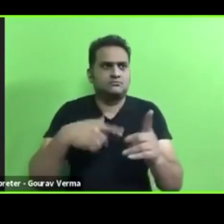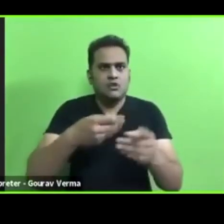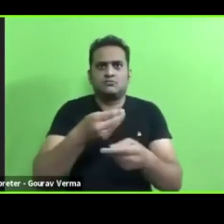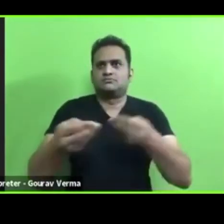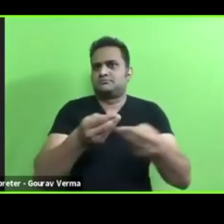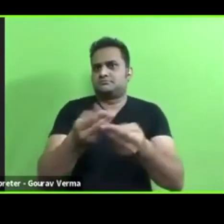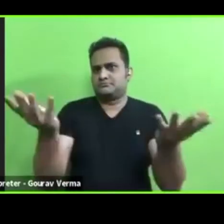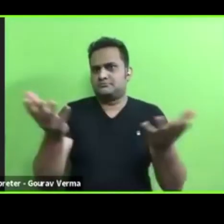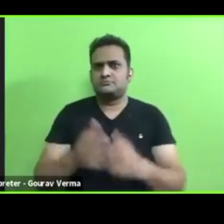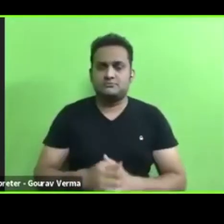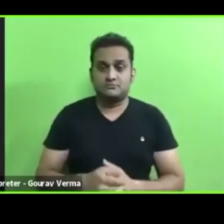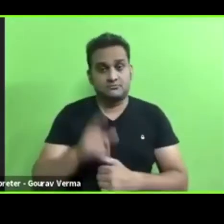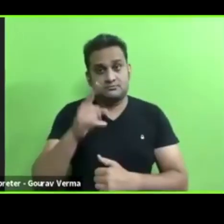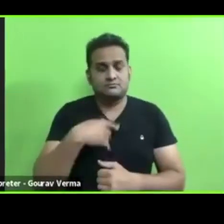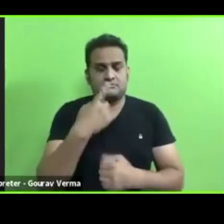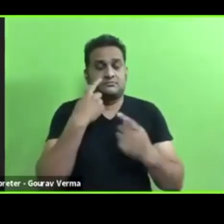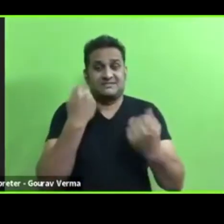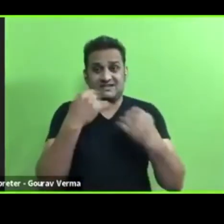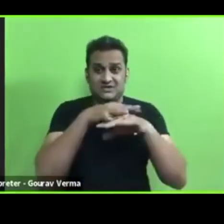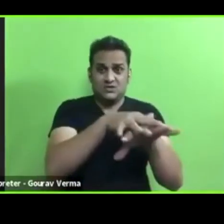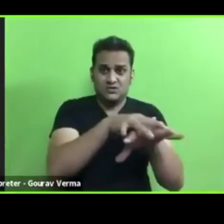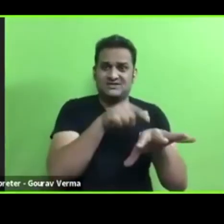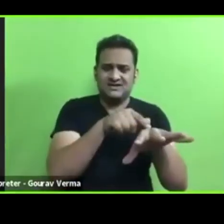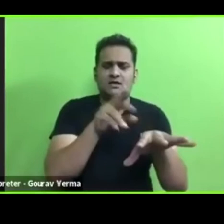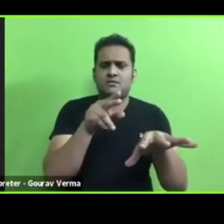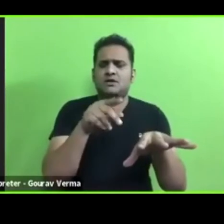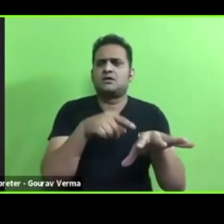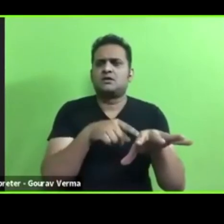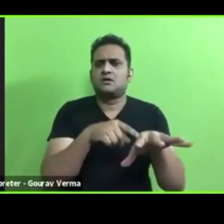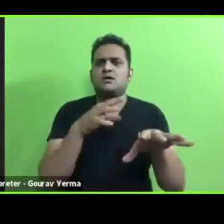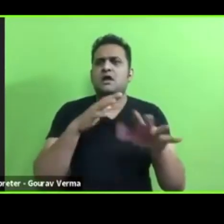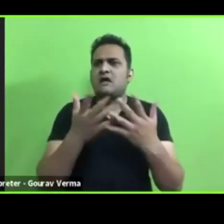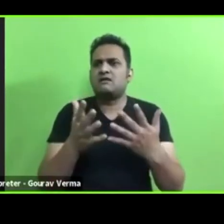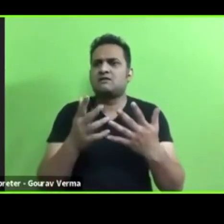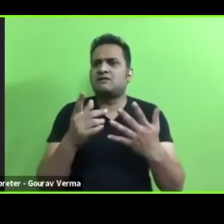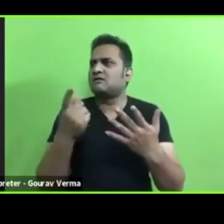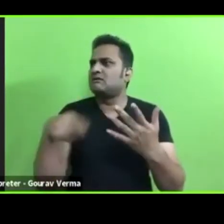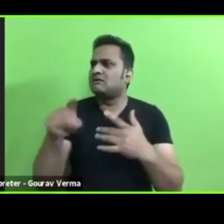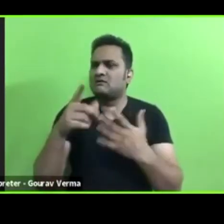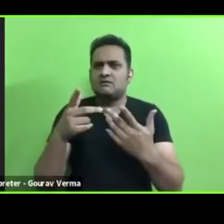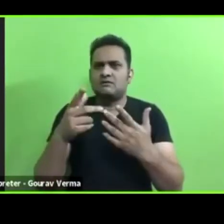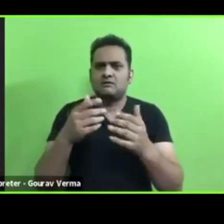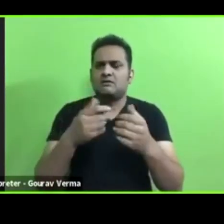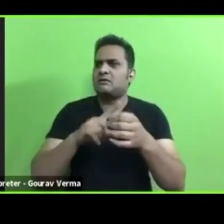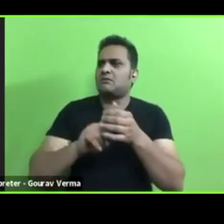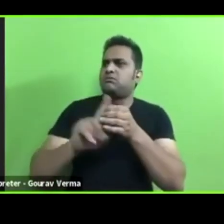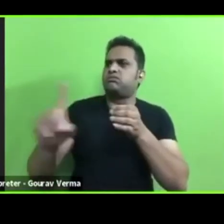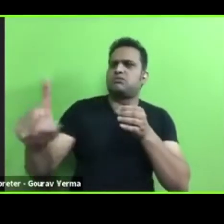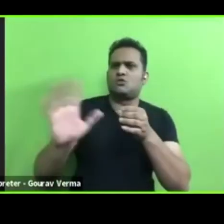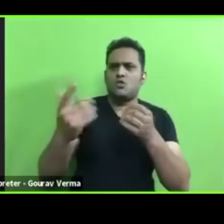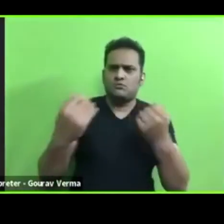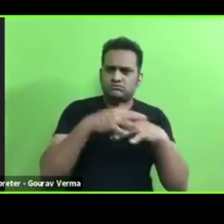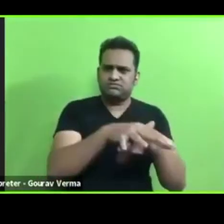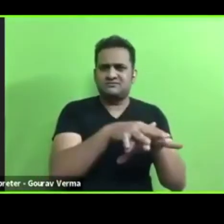So I would rather see inclusion as the absence of every form of exclusion, rather than it